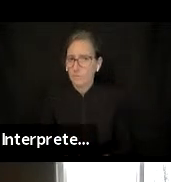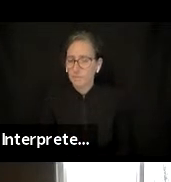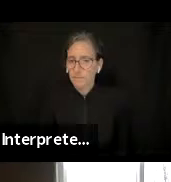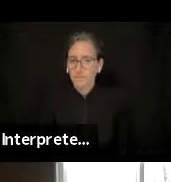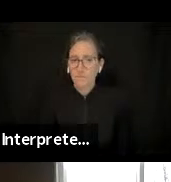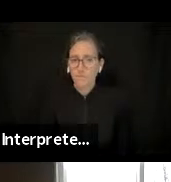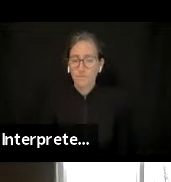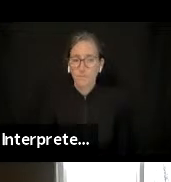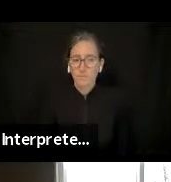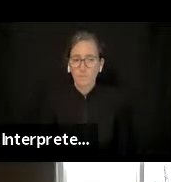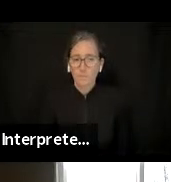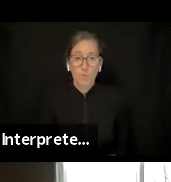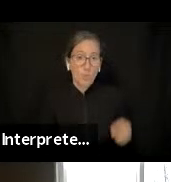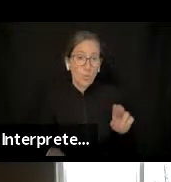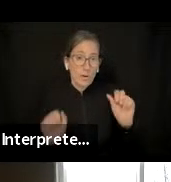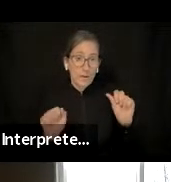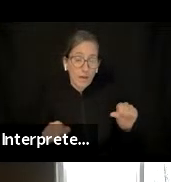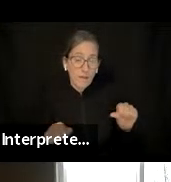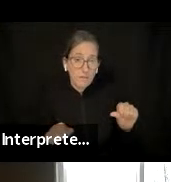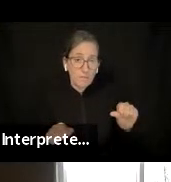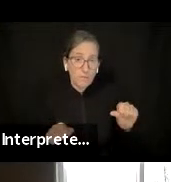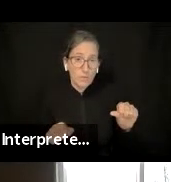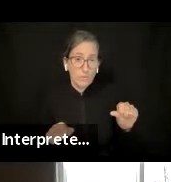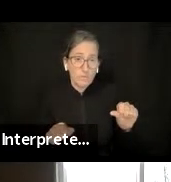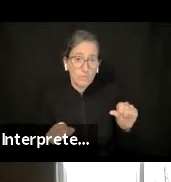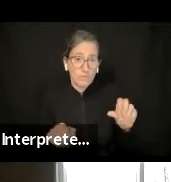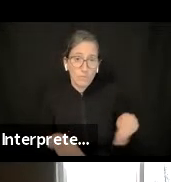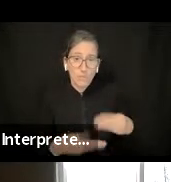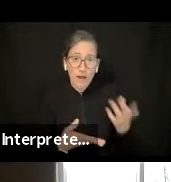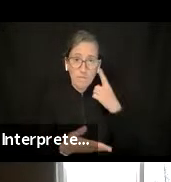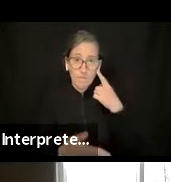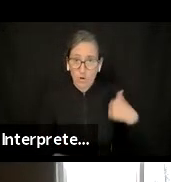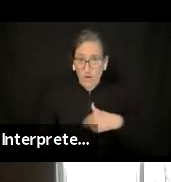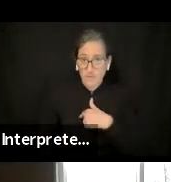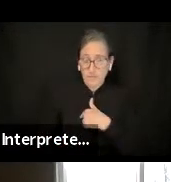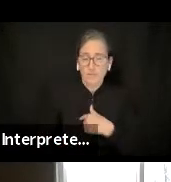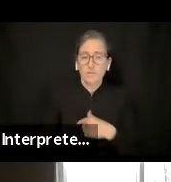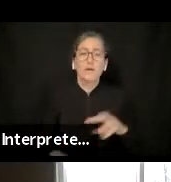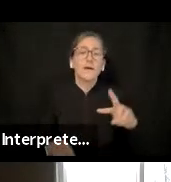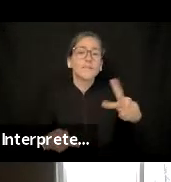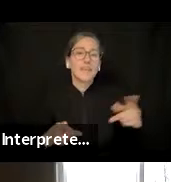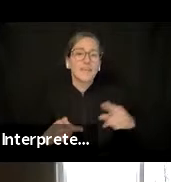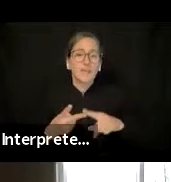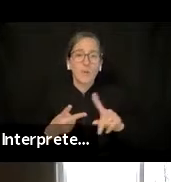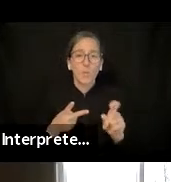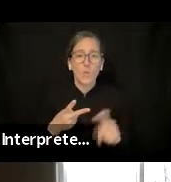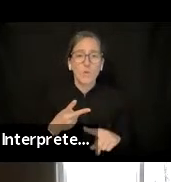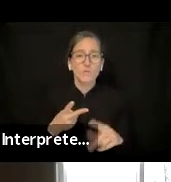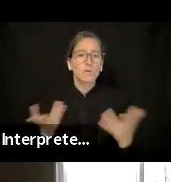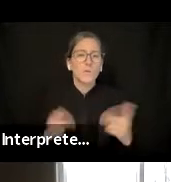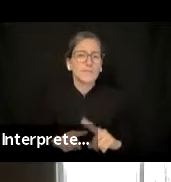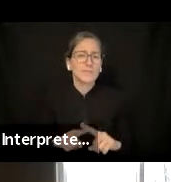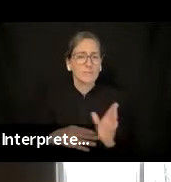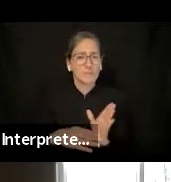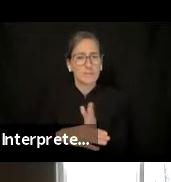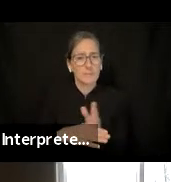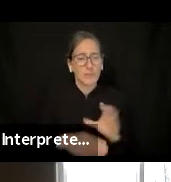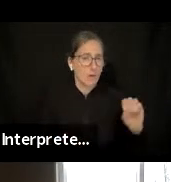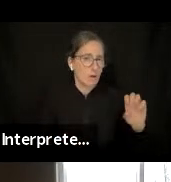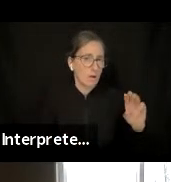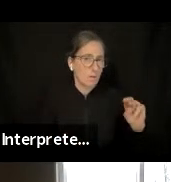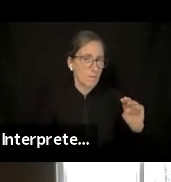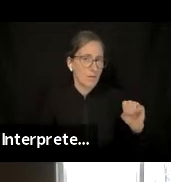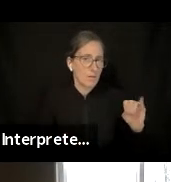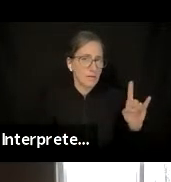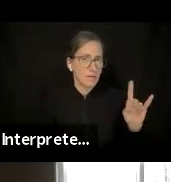Or can it be available to the rest of us? And then the second question is, can you explain what the difference between a committee and a commission